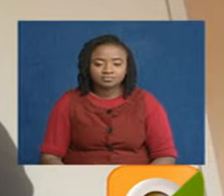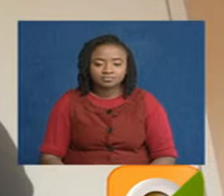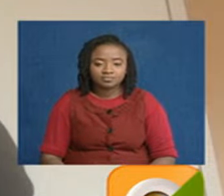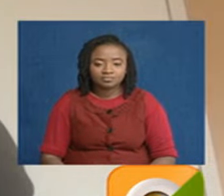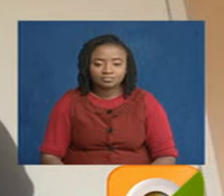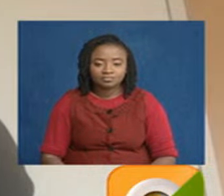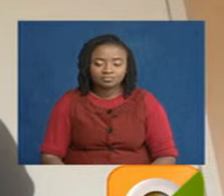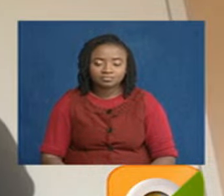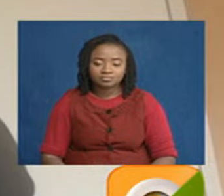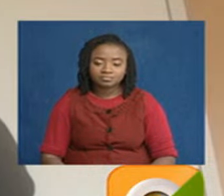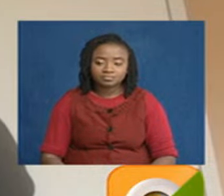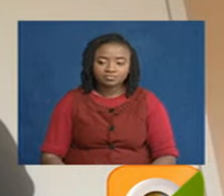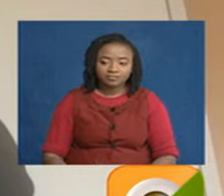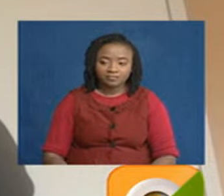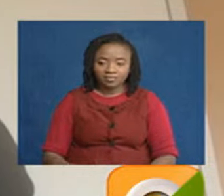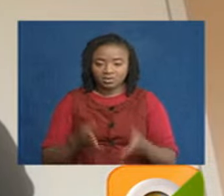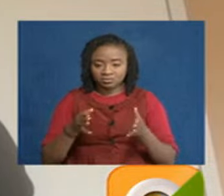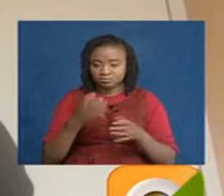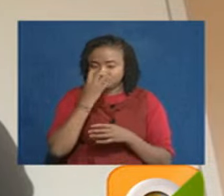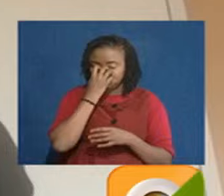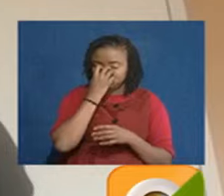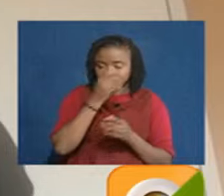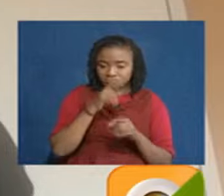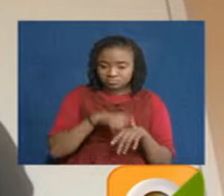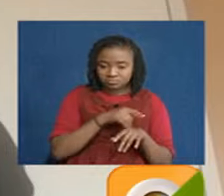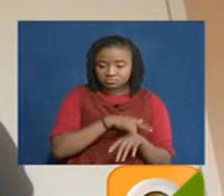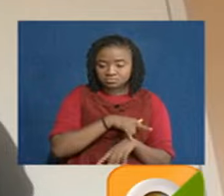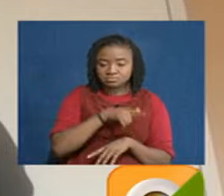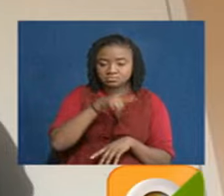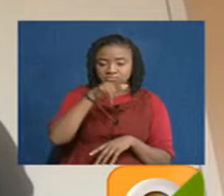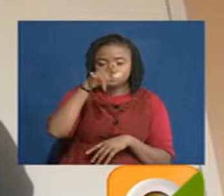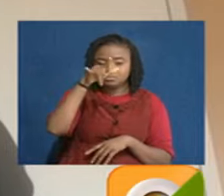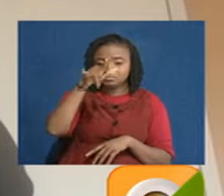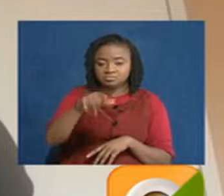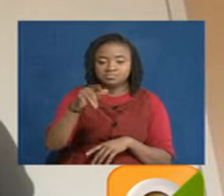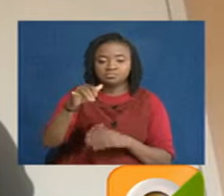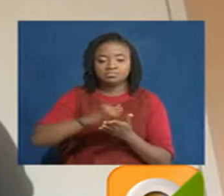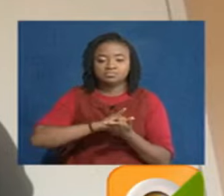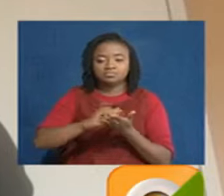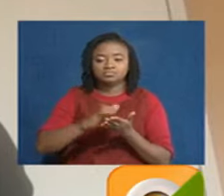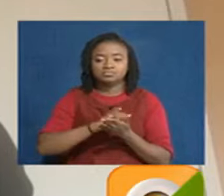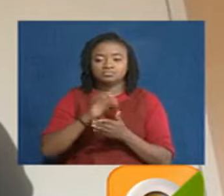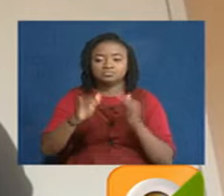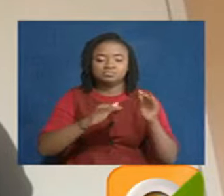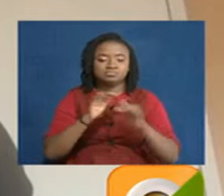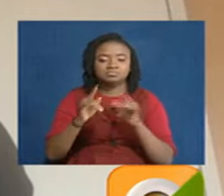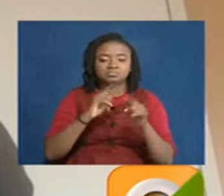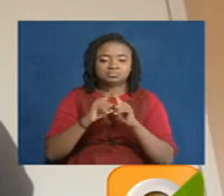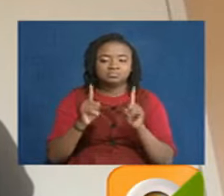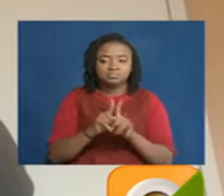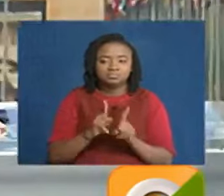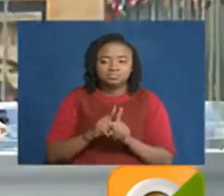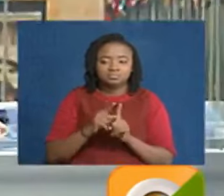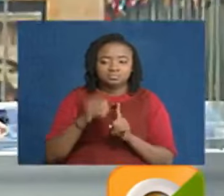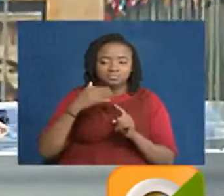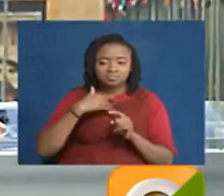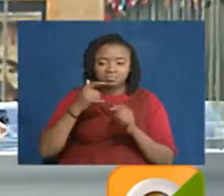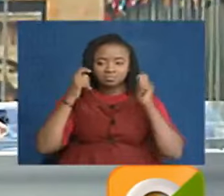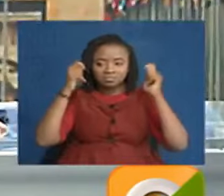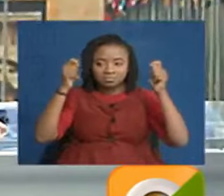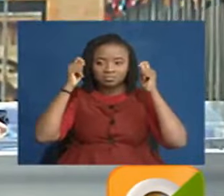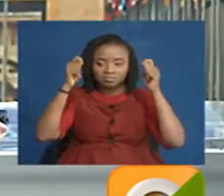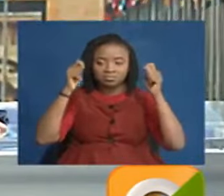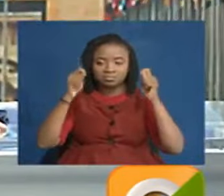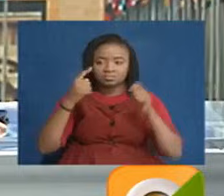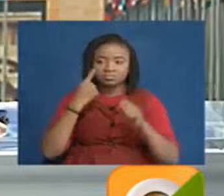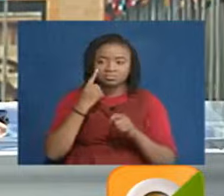as President William Ruto was heading to New York and calling for humanity, there was the cloud of the protests that we witnessed earlier